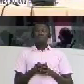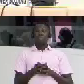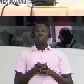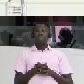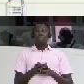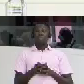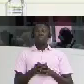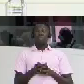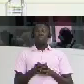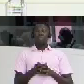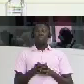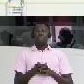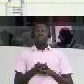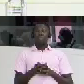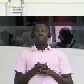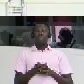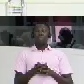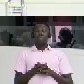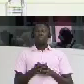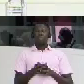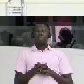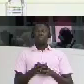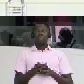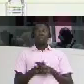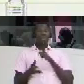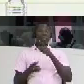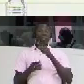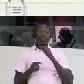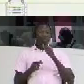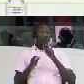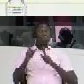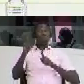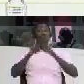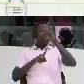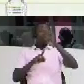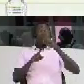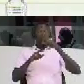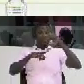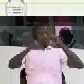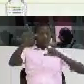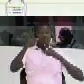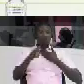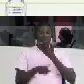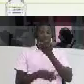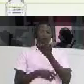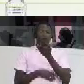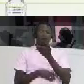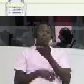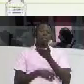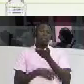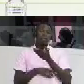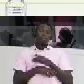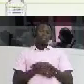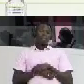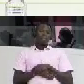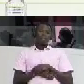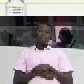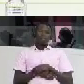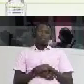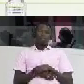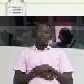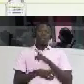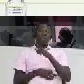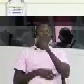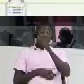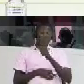moo ëpp moom ëpp rank. And usually he is higher in rank than I am. Kooku su ñëwee